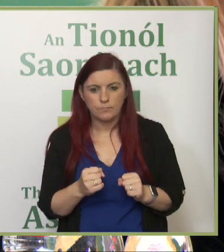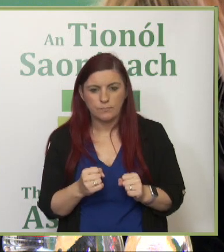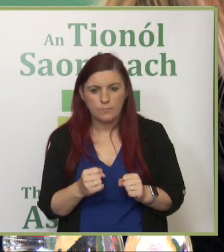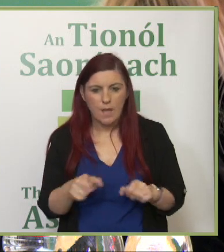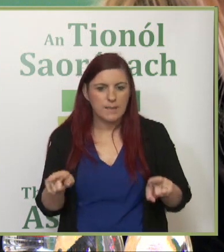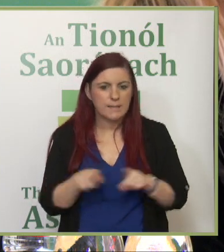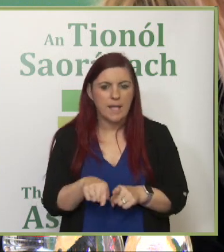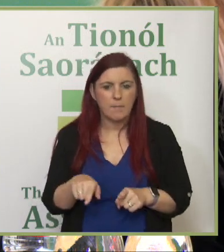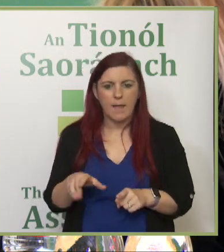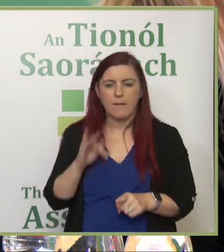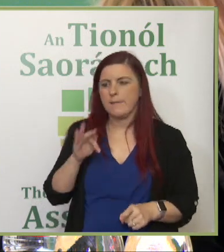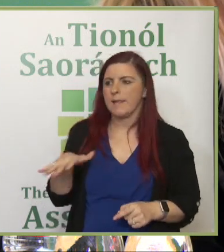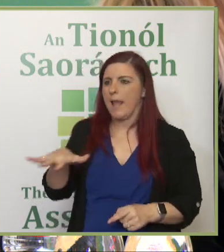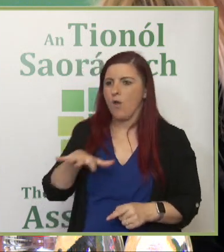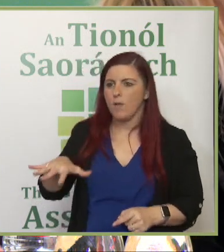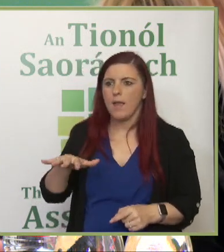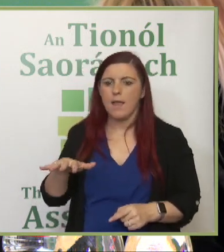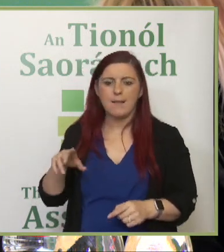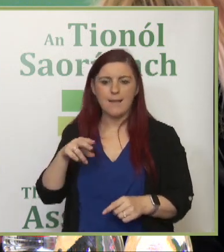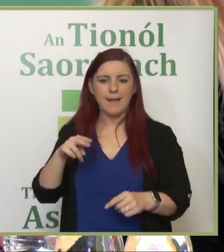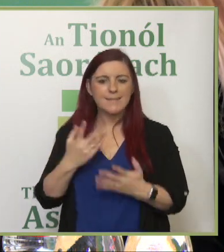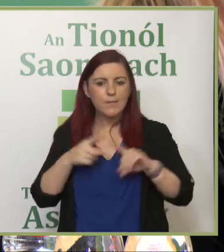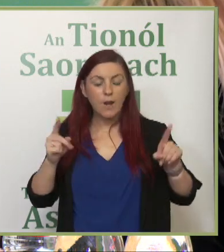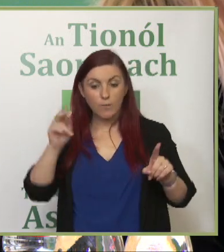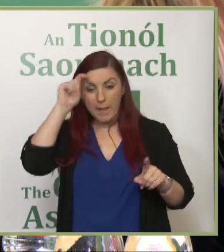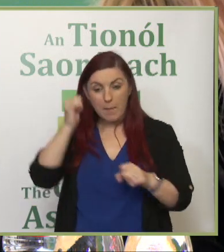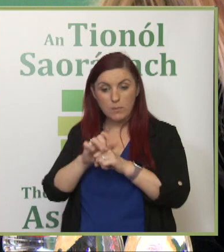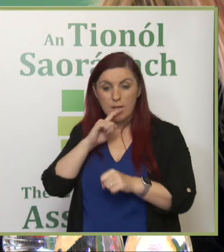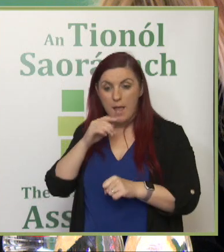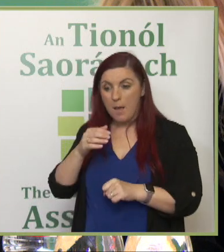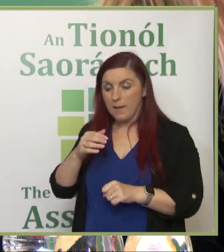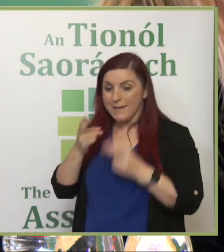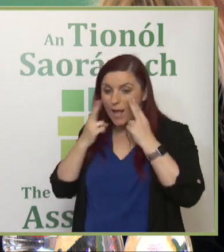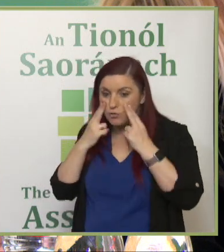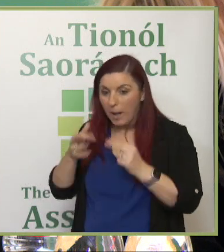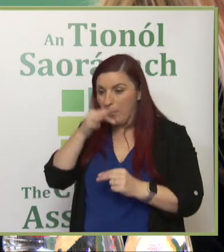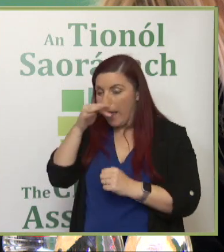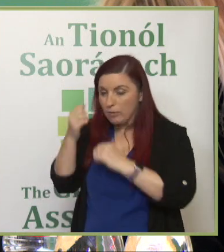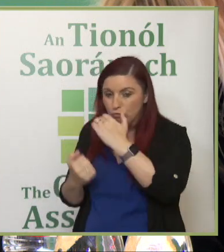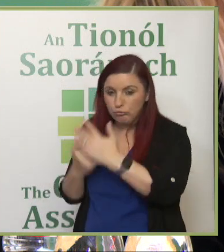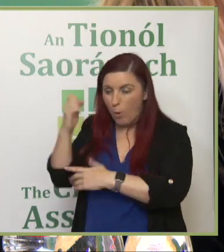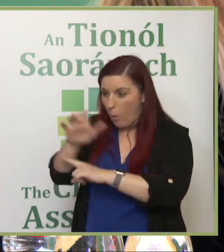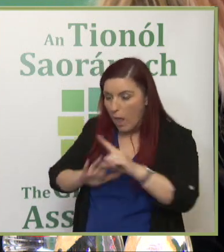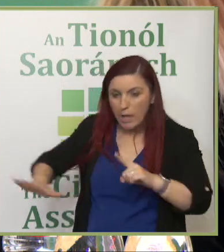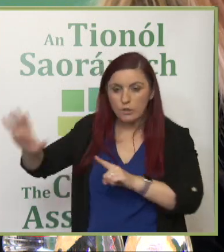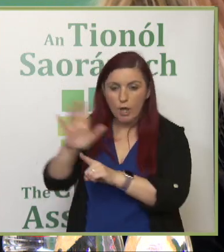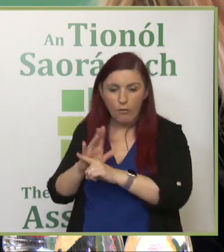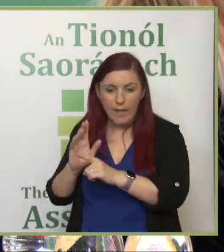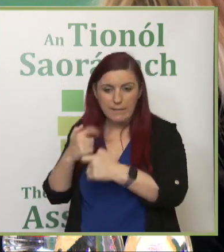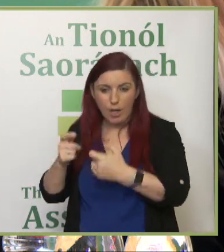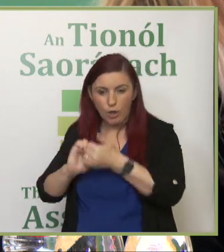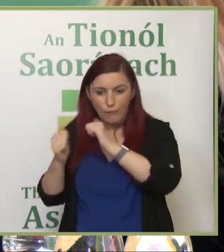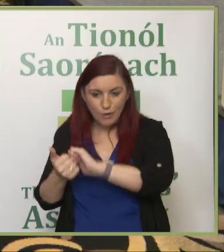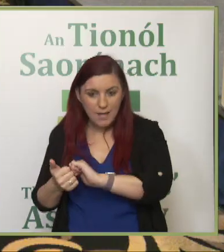grow plant-based materials, and you have to convert that. You have laboratories somewhere in that country and then export them. So I do think it represents a real challenge